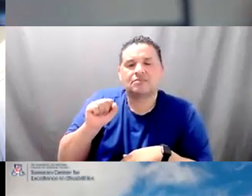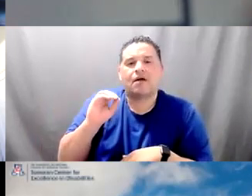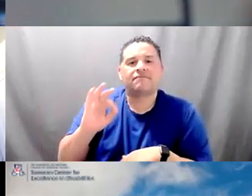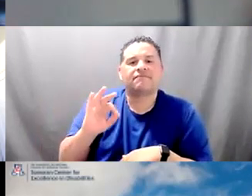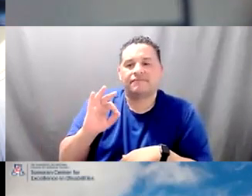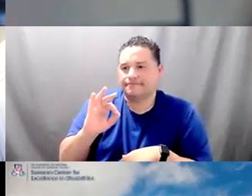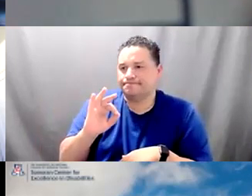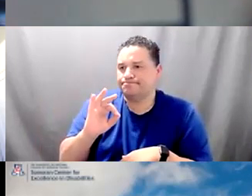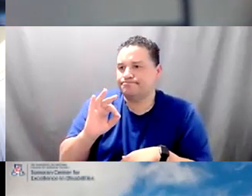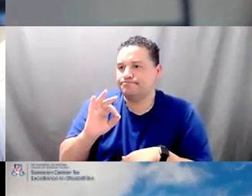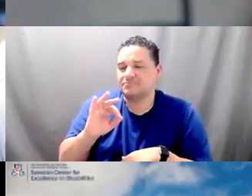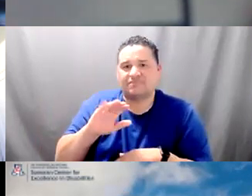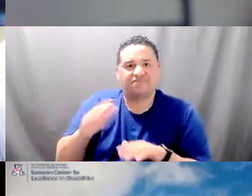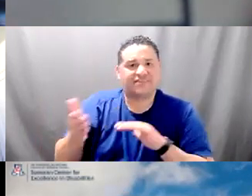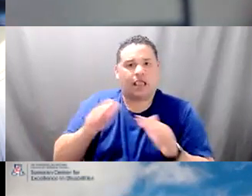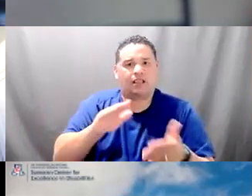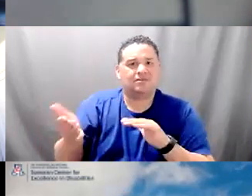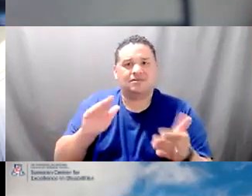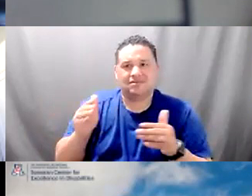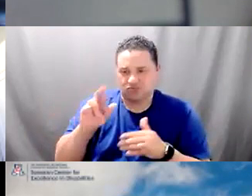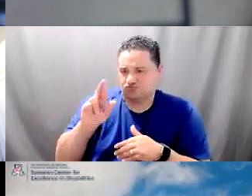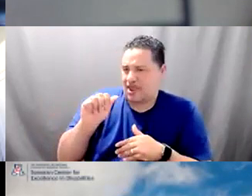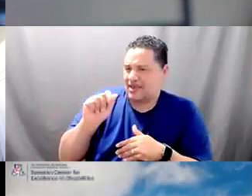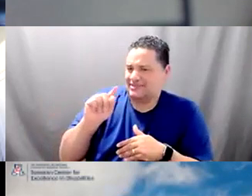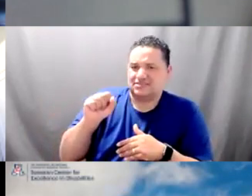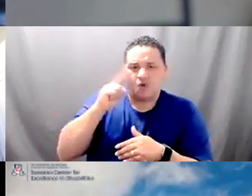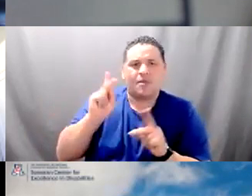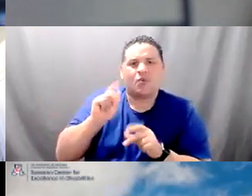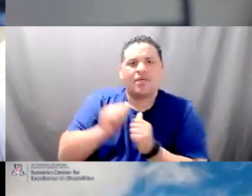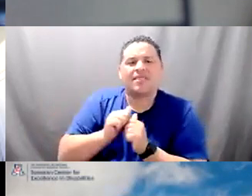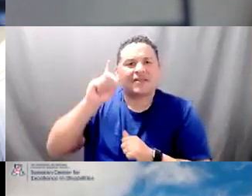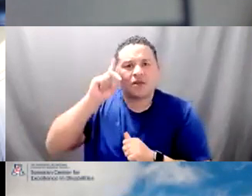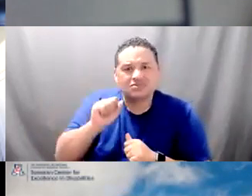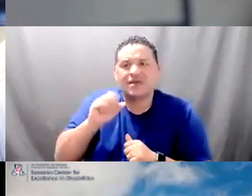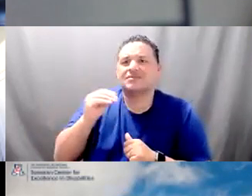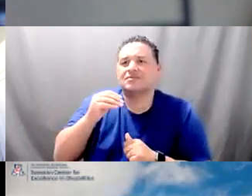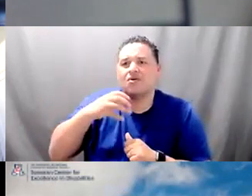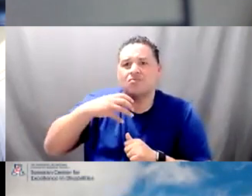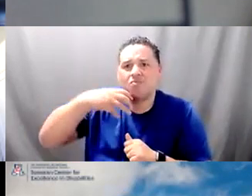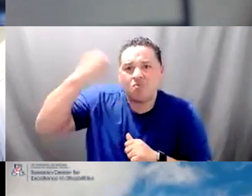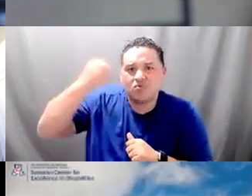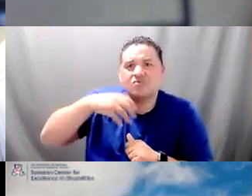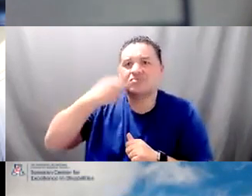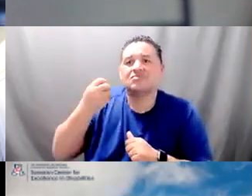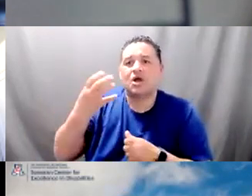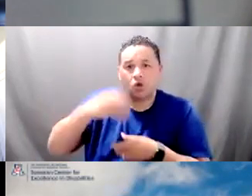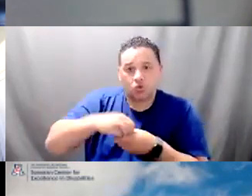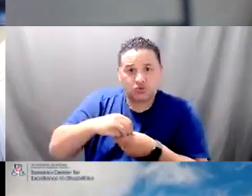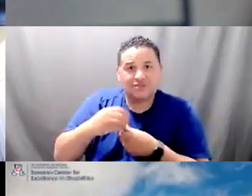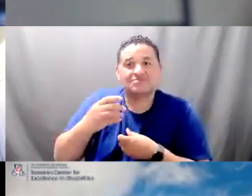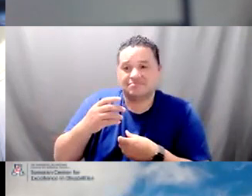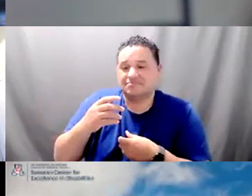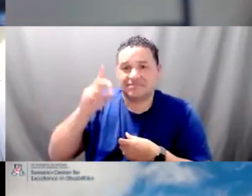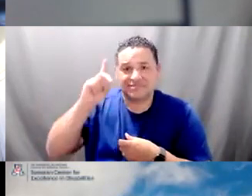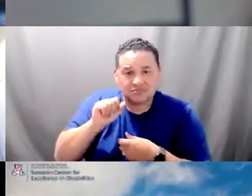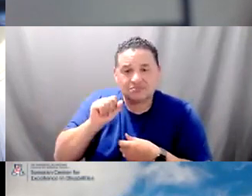of fatality rates among people with Down syndrome, especially those of advanced ages, including Down syndrome and people with